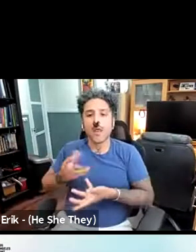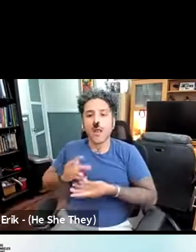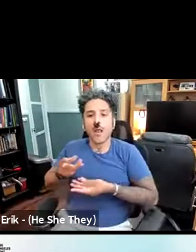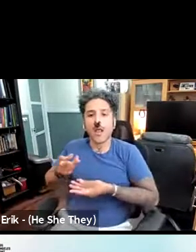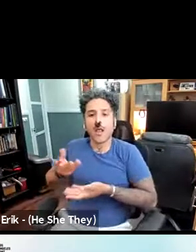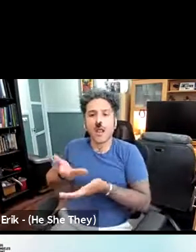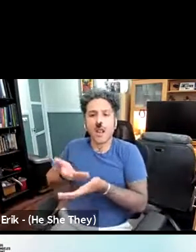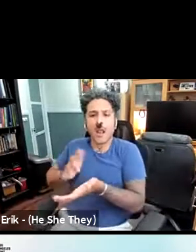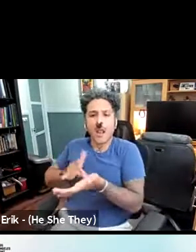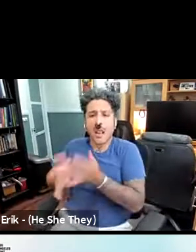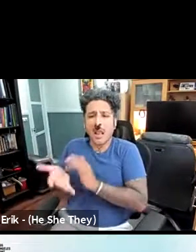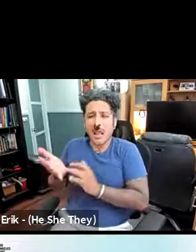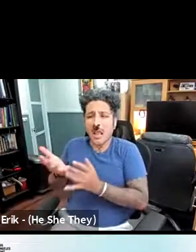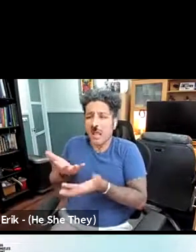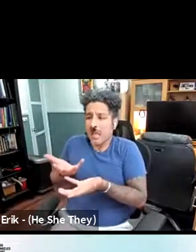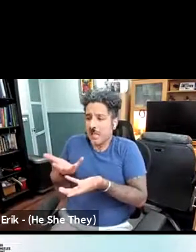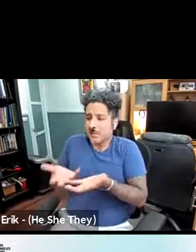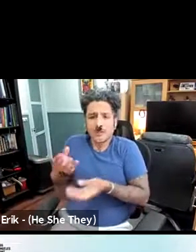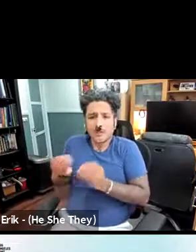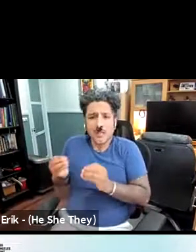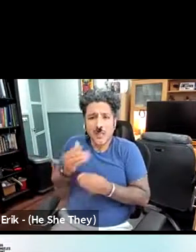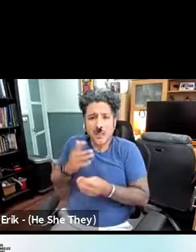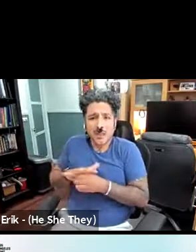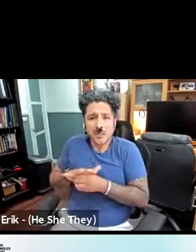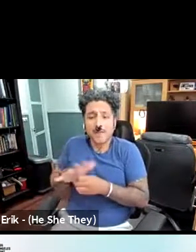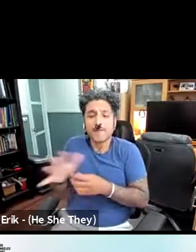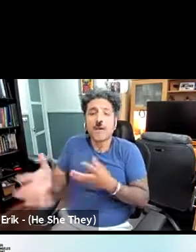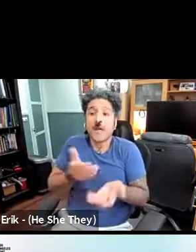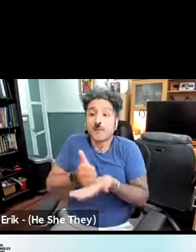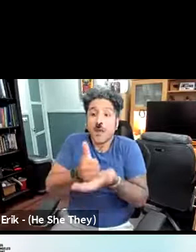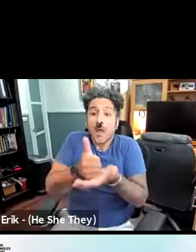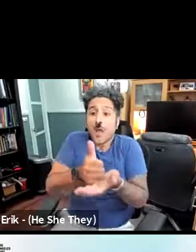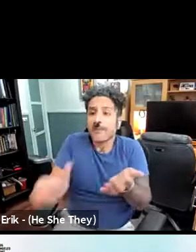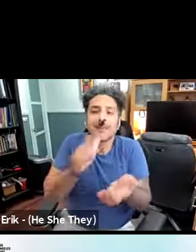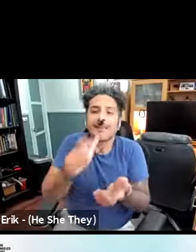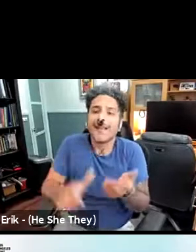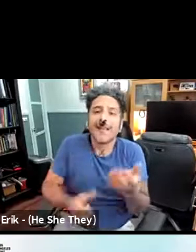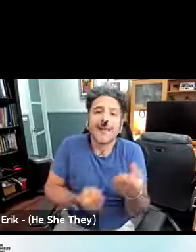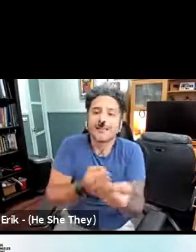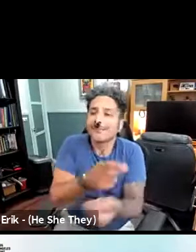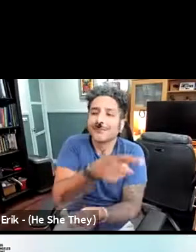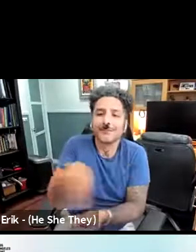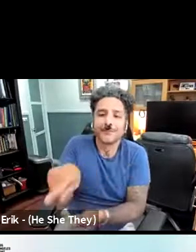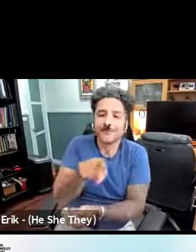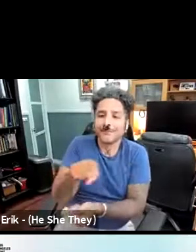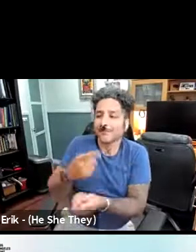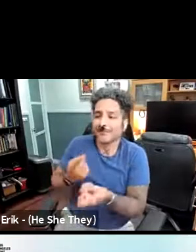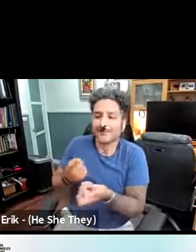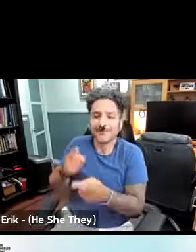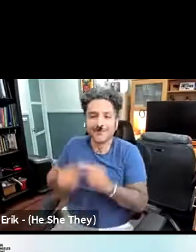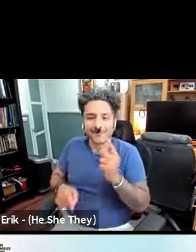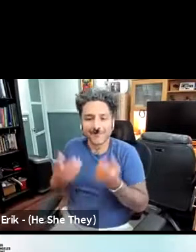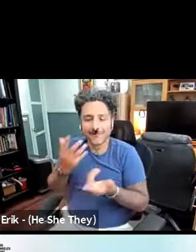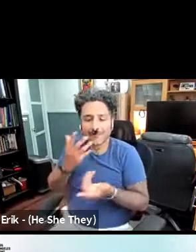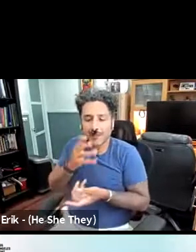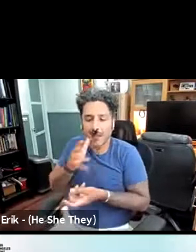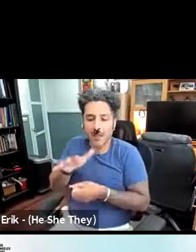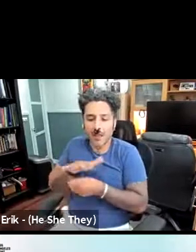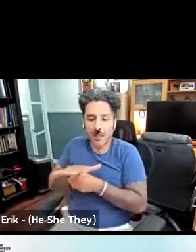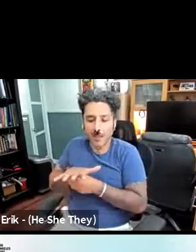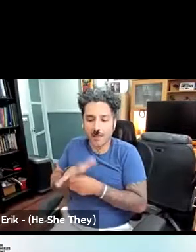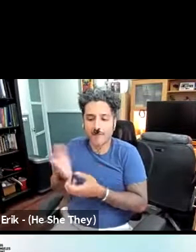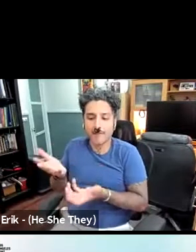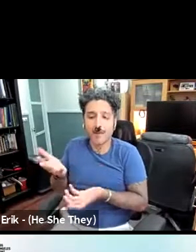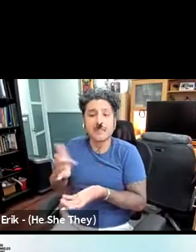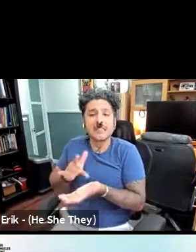assist. And when I realize this, I'm no assistance to them or myself either. And now I realize that